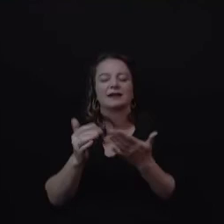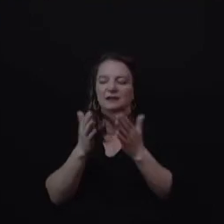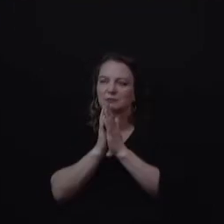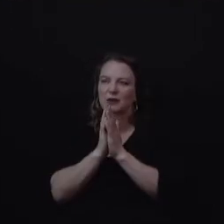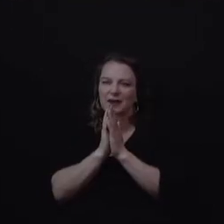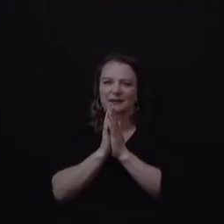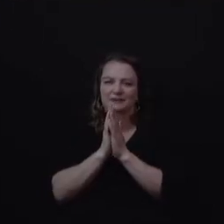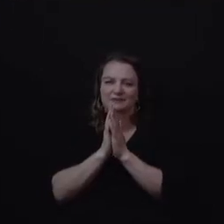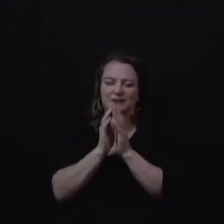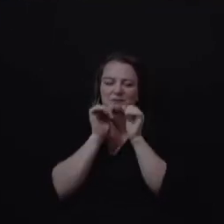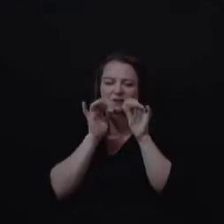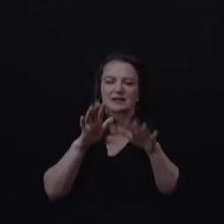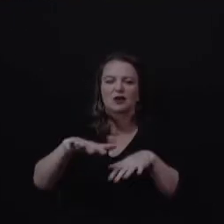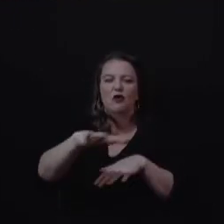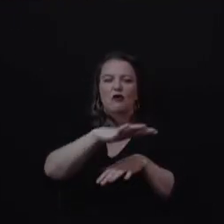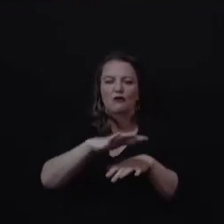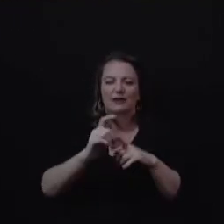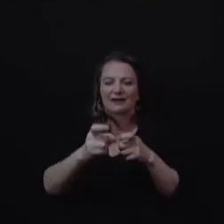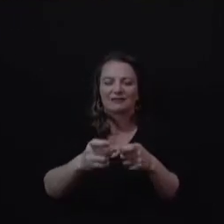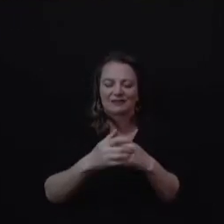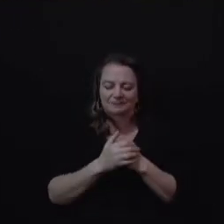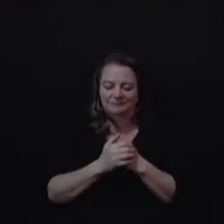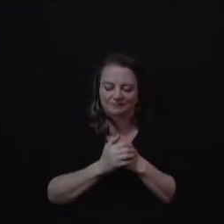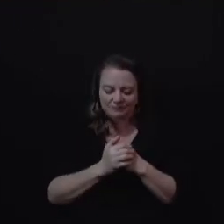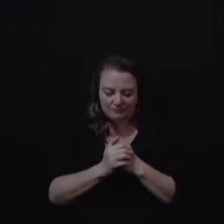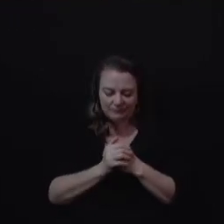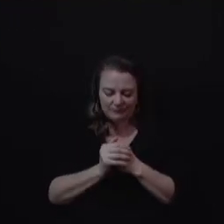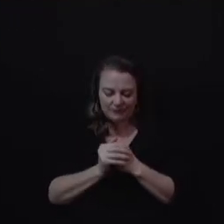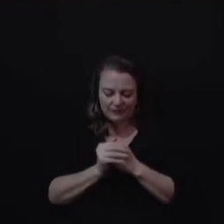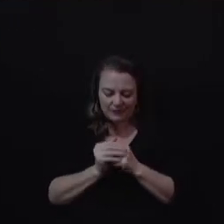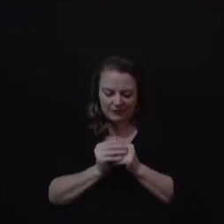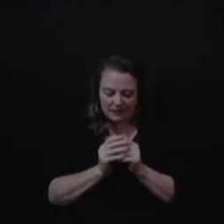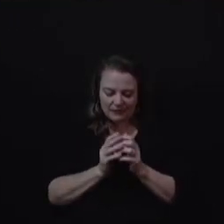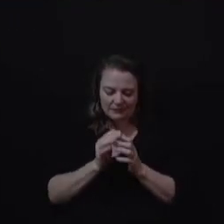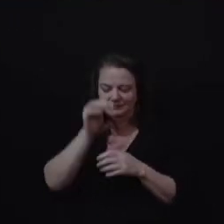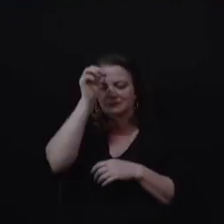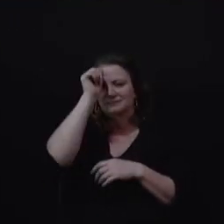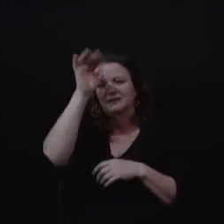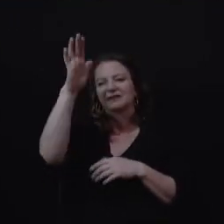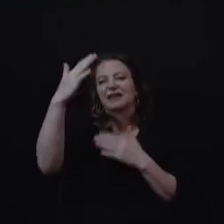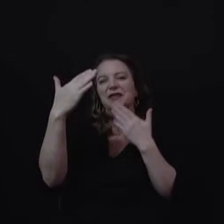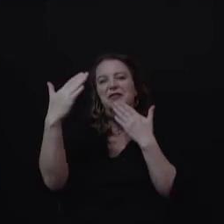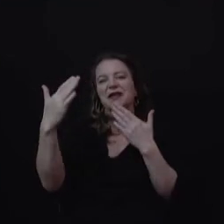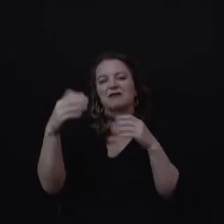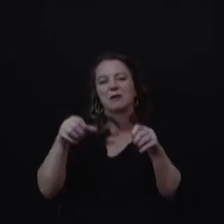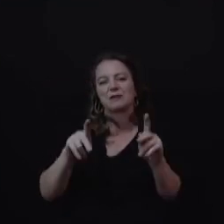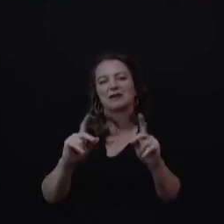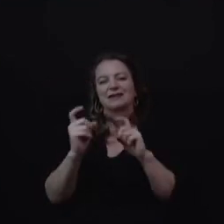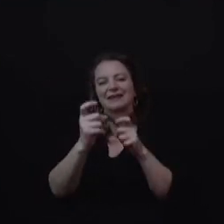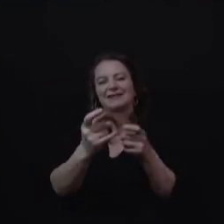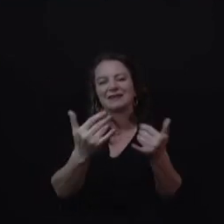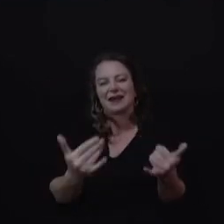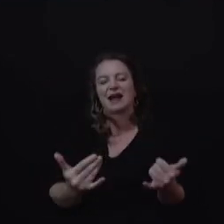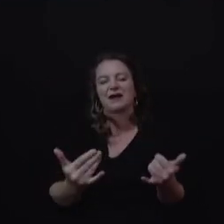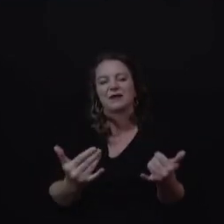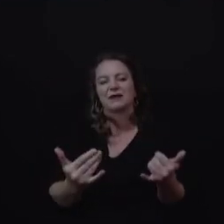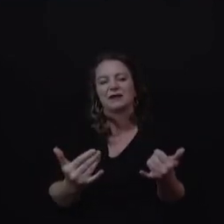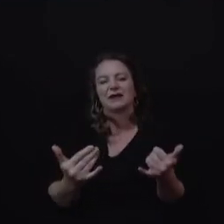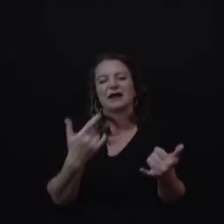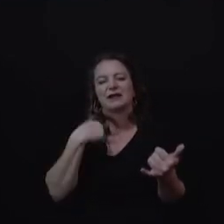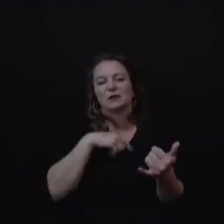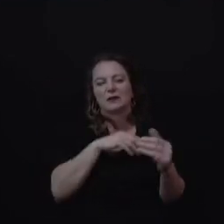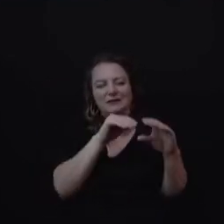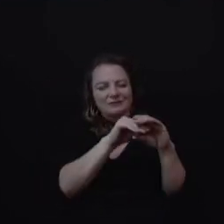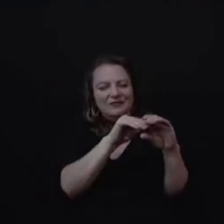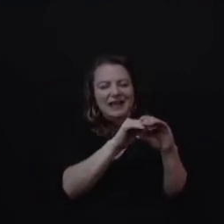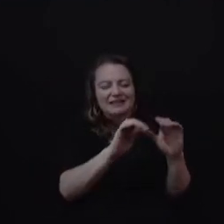God's blessing over the gifts. Father, thank you for the opportunity to give now. as we sow into the lives of people that